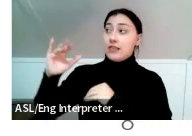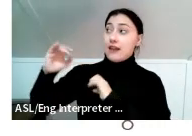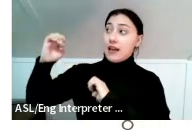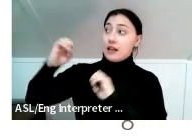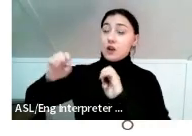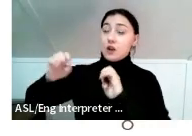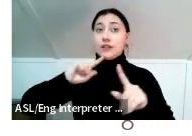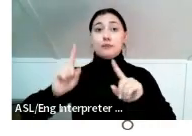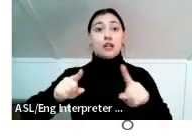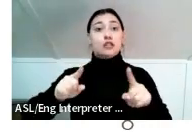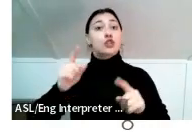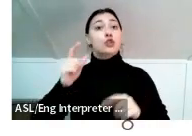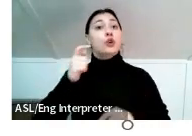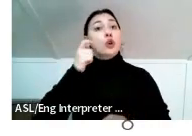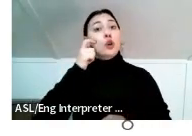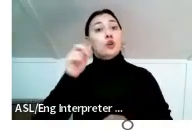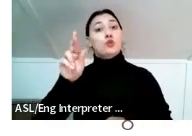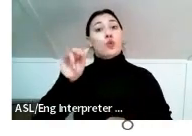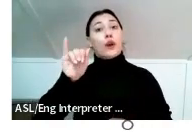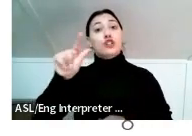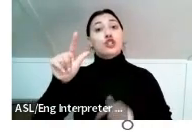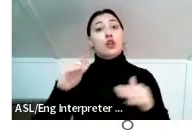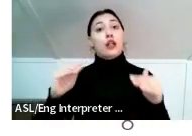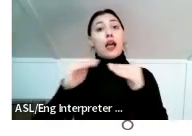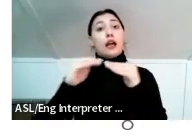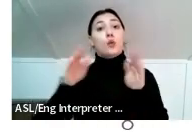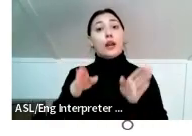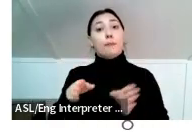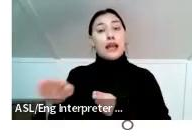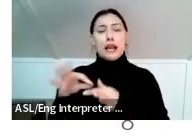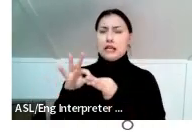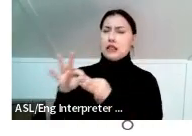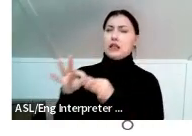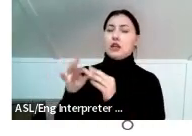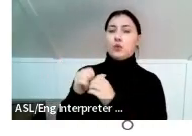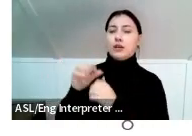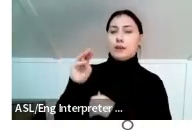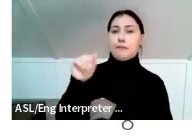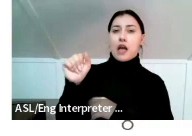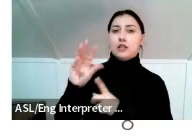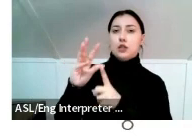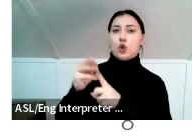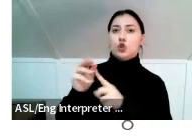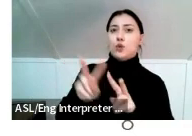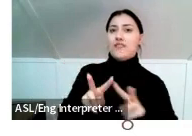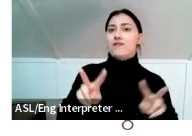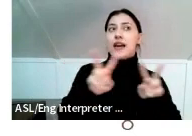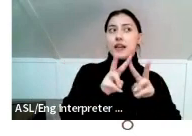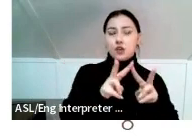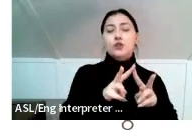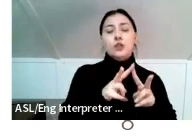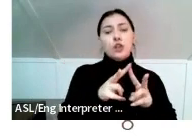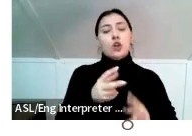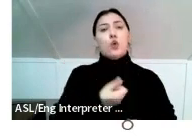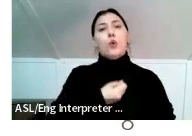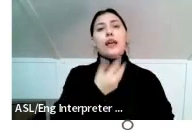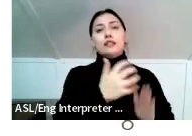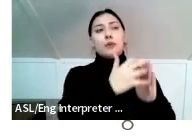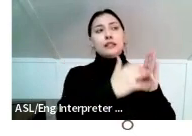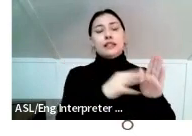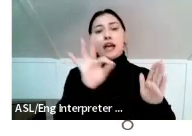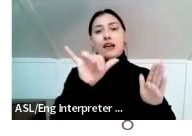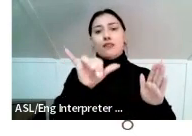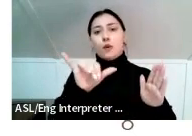equity plan, and it's strongly linked to the Mass Cultural Council's values as expressed in our FY24 to